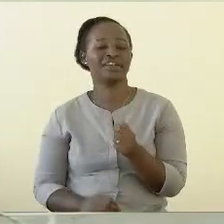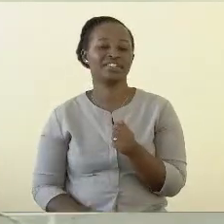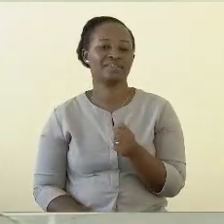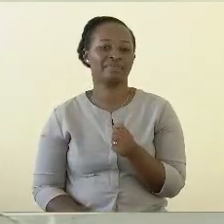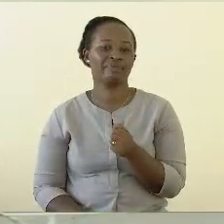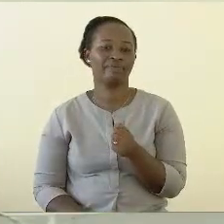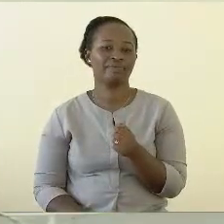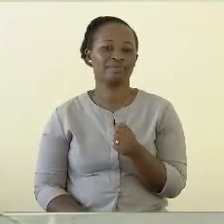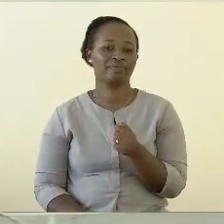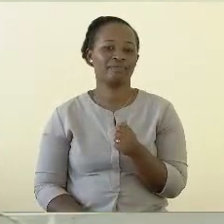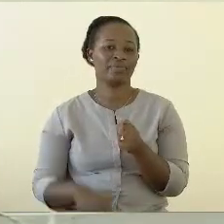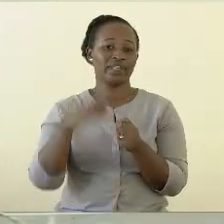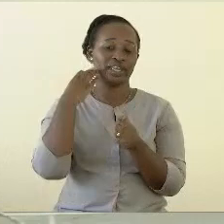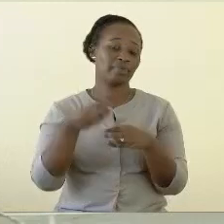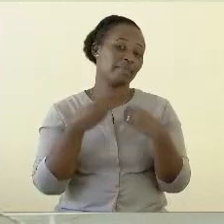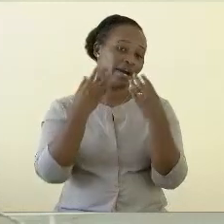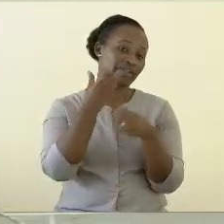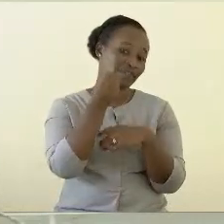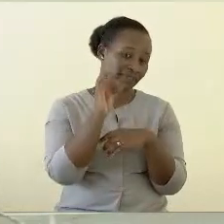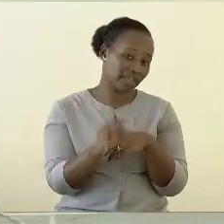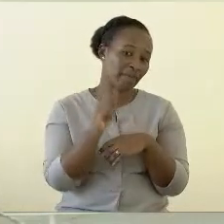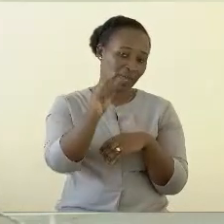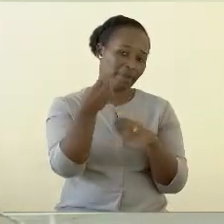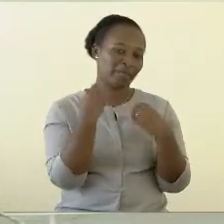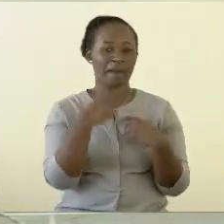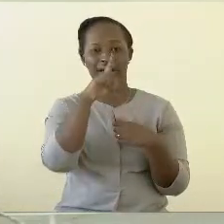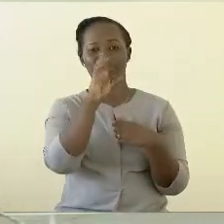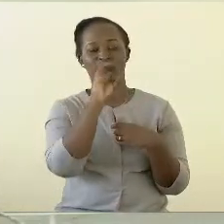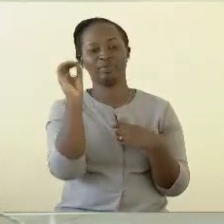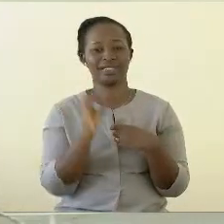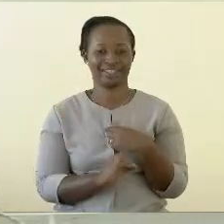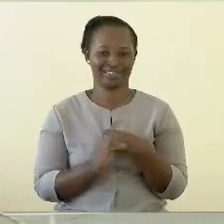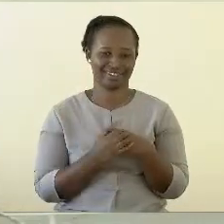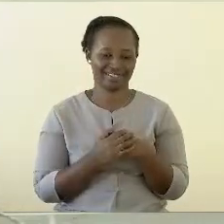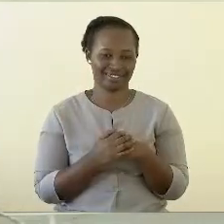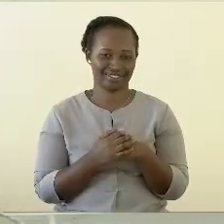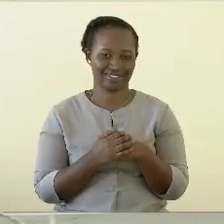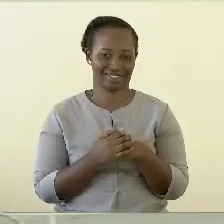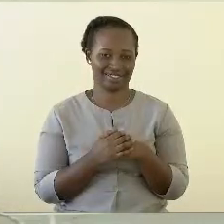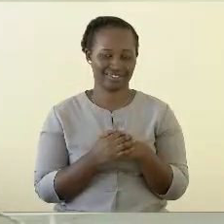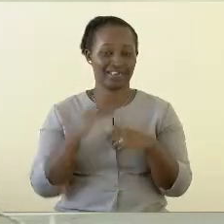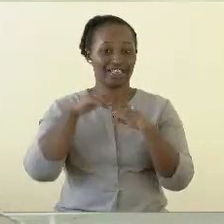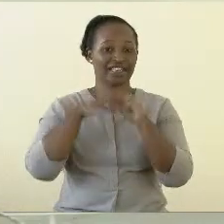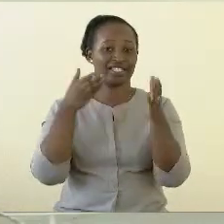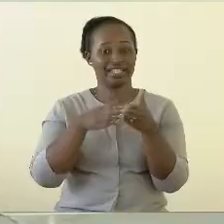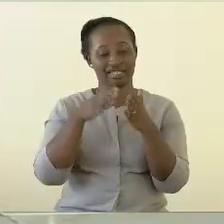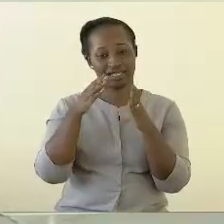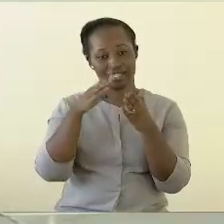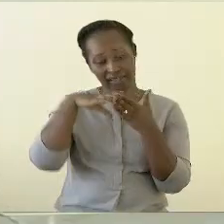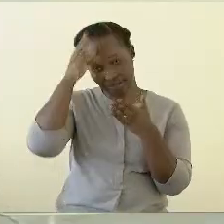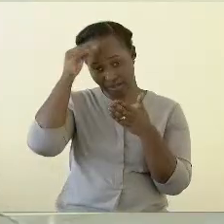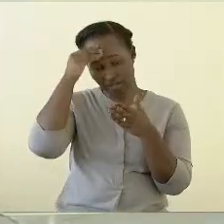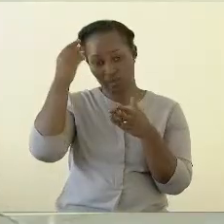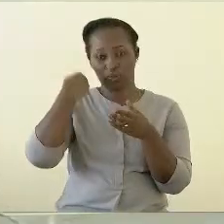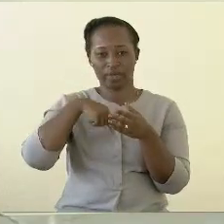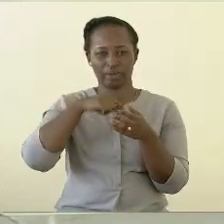So that's a 20. If I give you 50, I expect 100%. So in this session, we are looking at